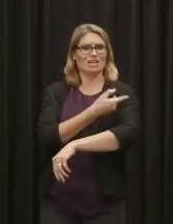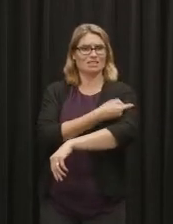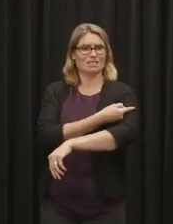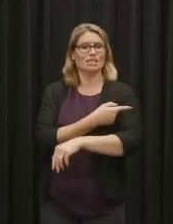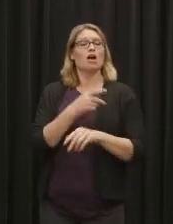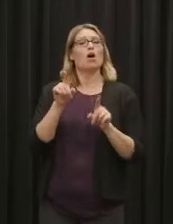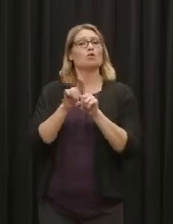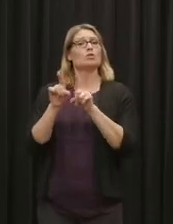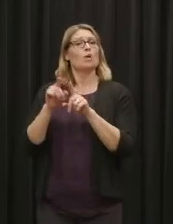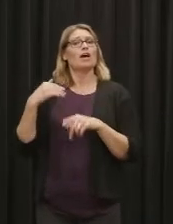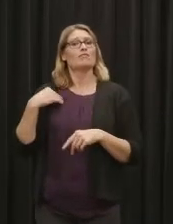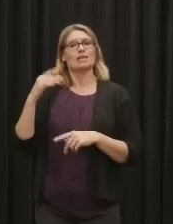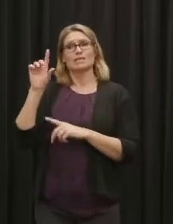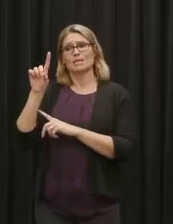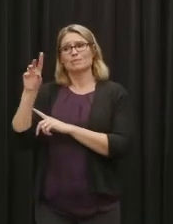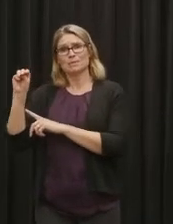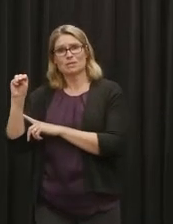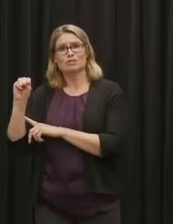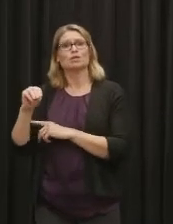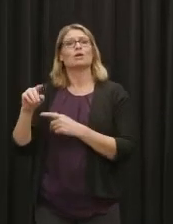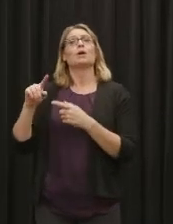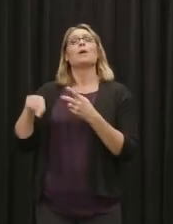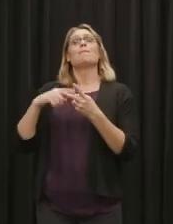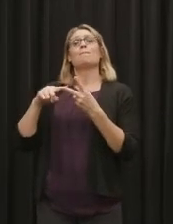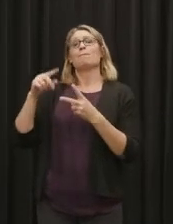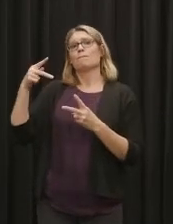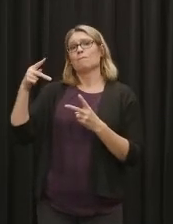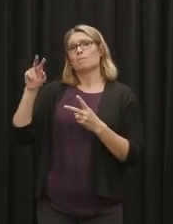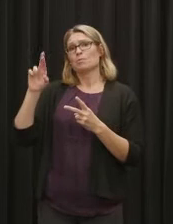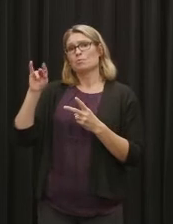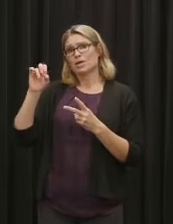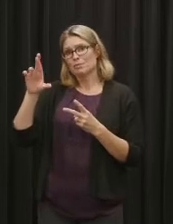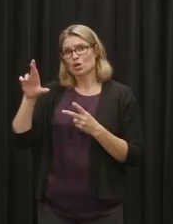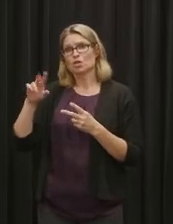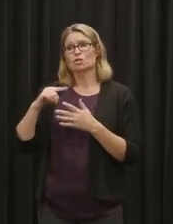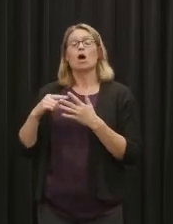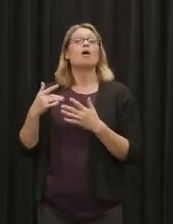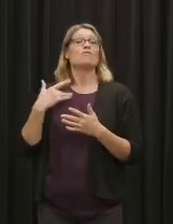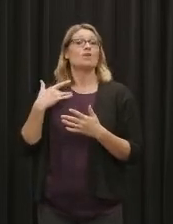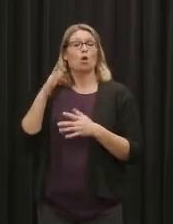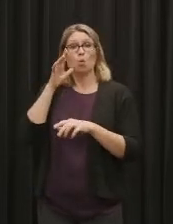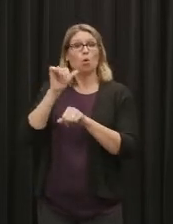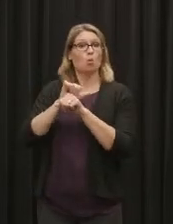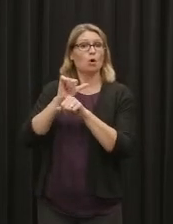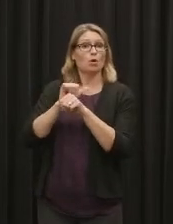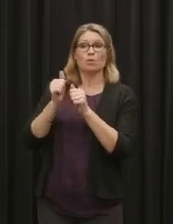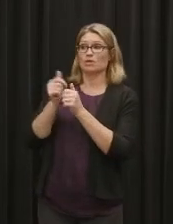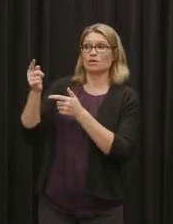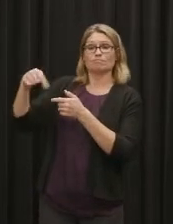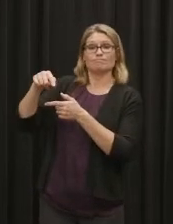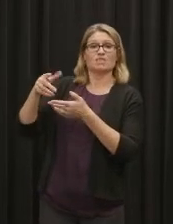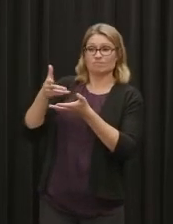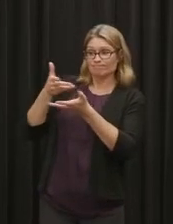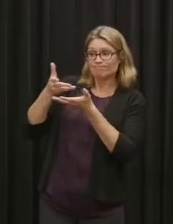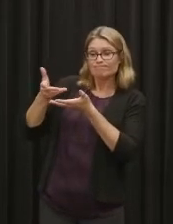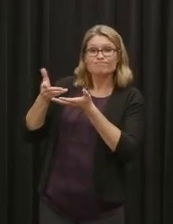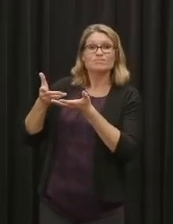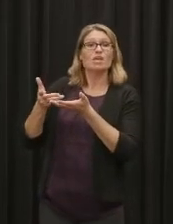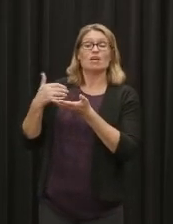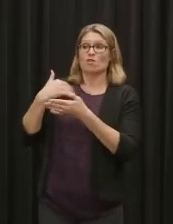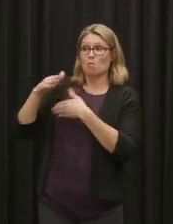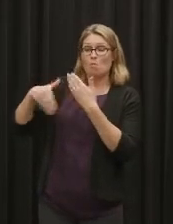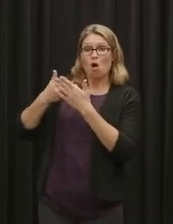to deputy ministers and the premiers, et cetera. So what we will probably be doing is working with communications to make sure that once we have